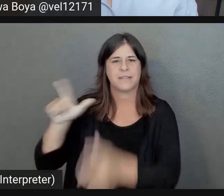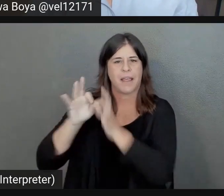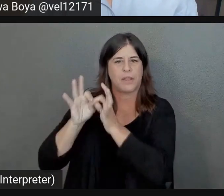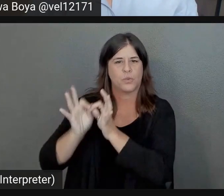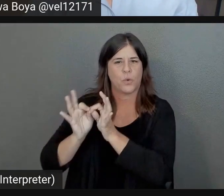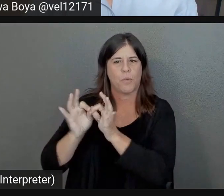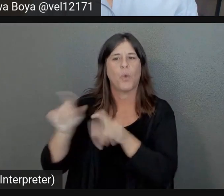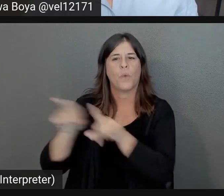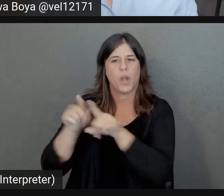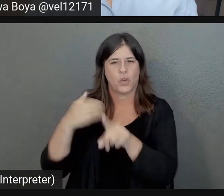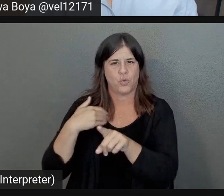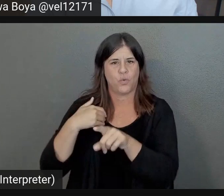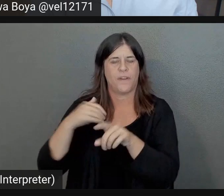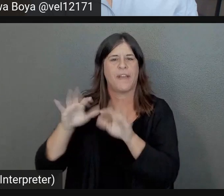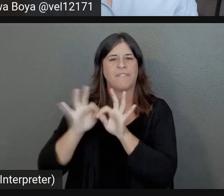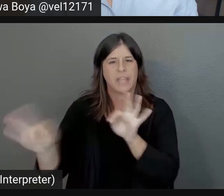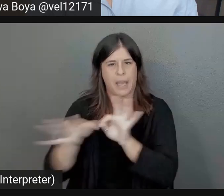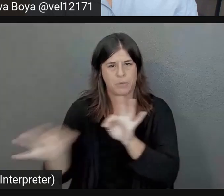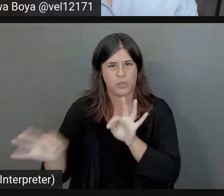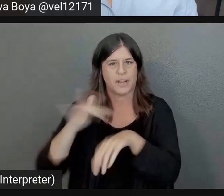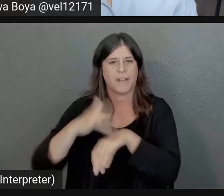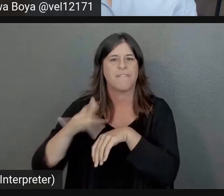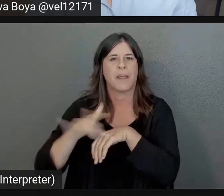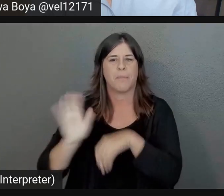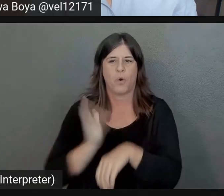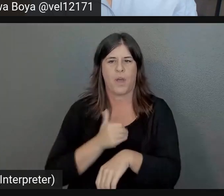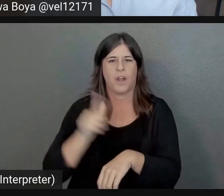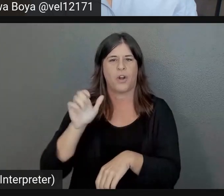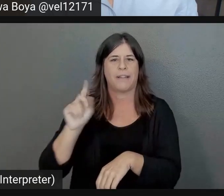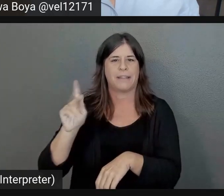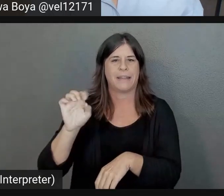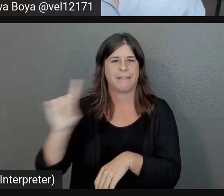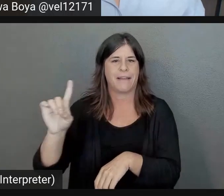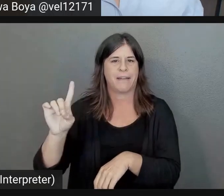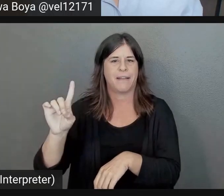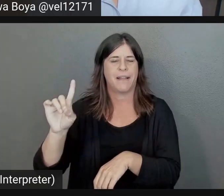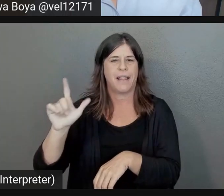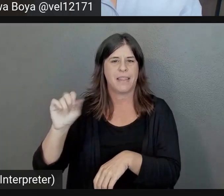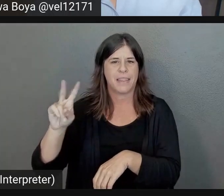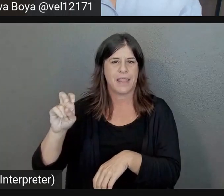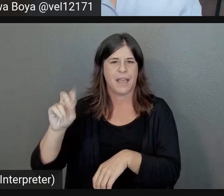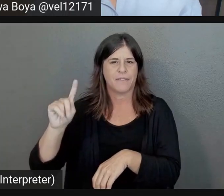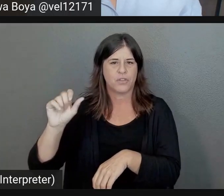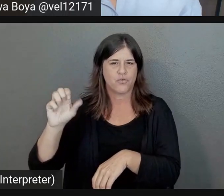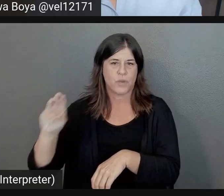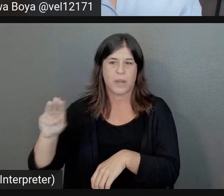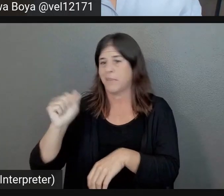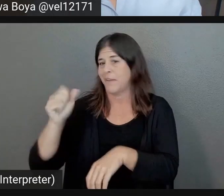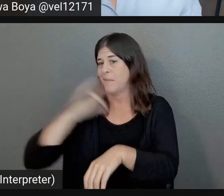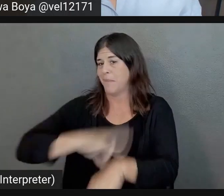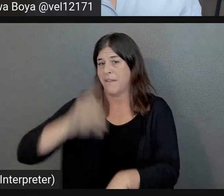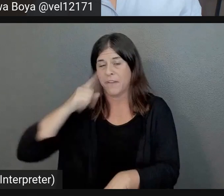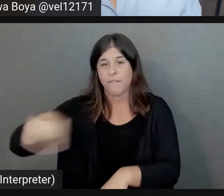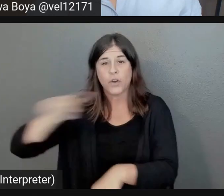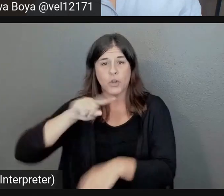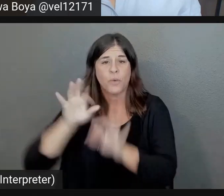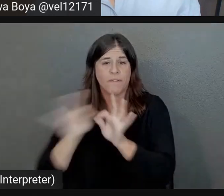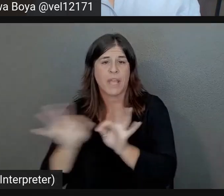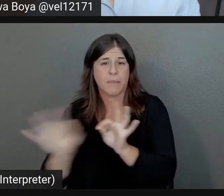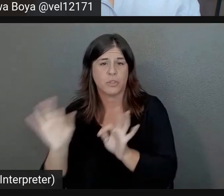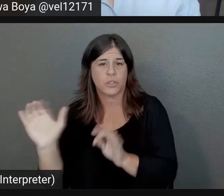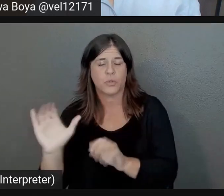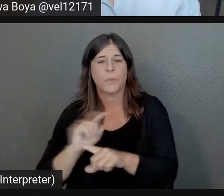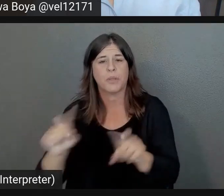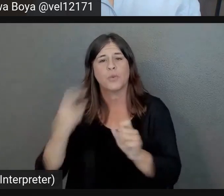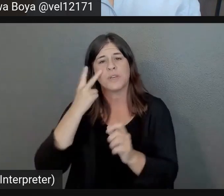we also have captioning available on our LinkedIn live stream. So if that will be of benefit to you, you can